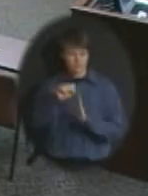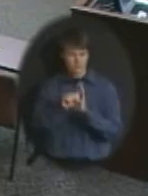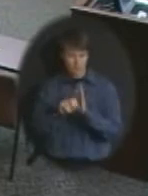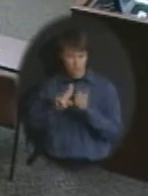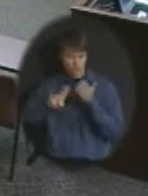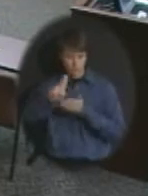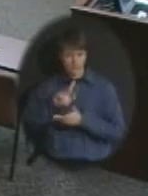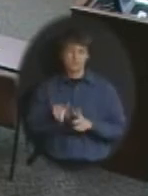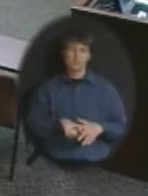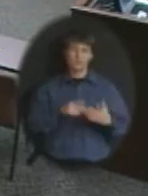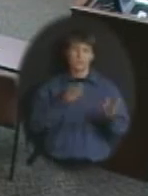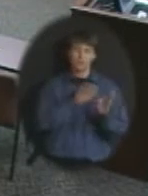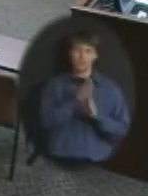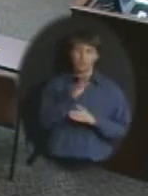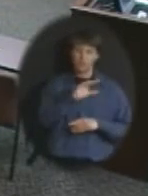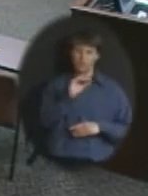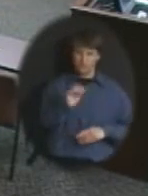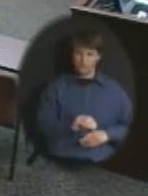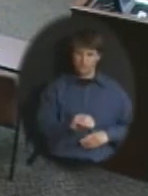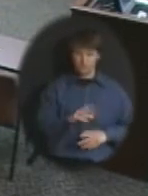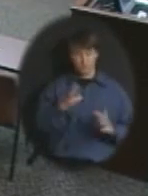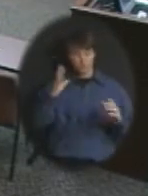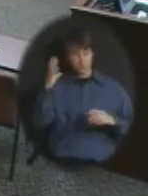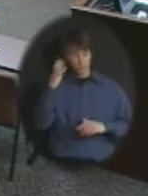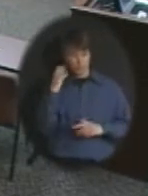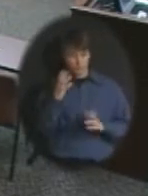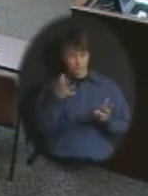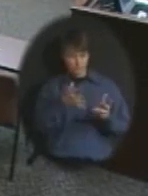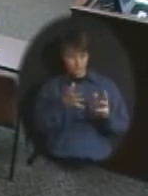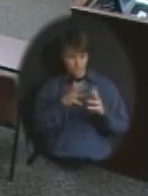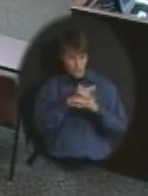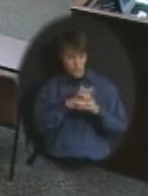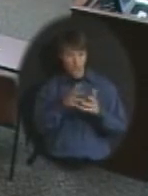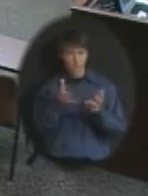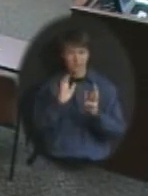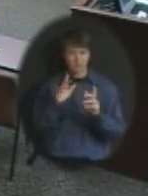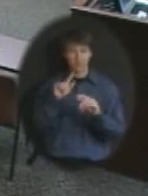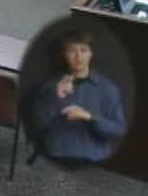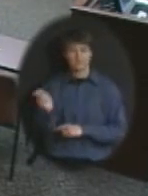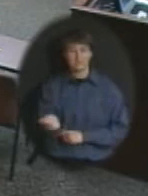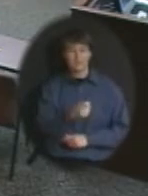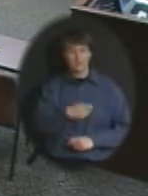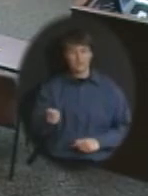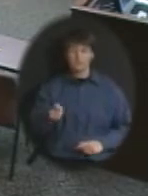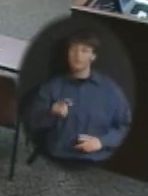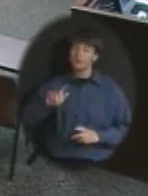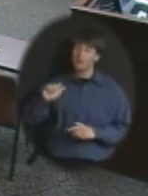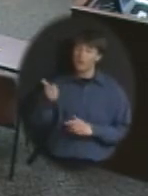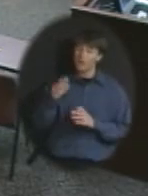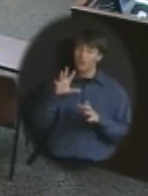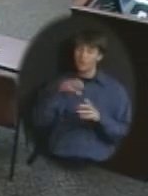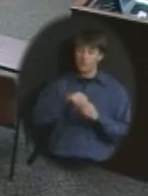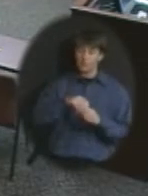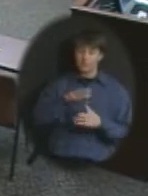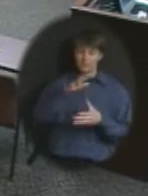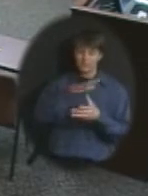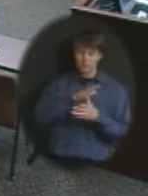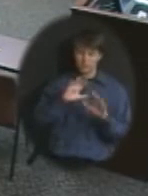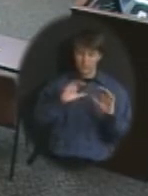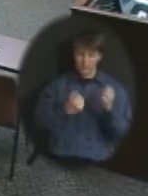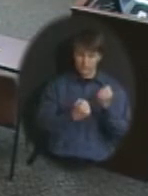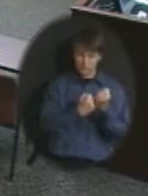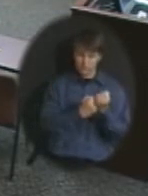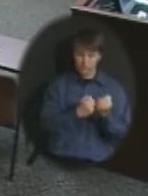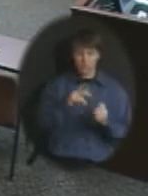addition to teaching social studies, he coached football, basketball, and tennis. Other extracurricular involvement included senior class sponsor,